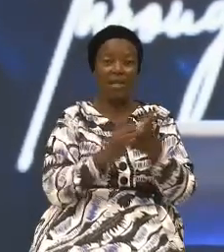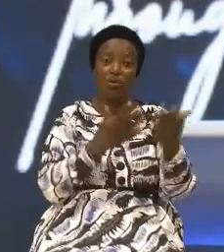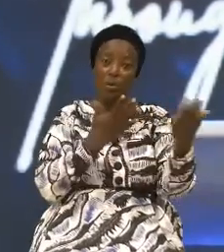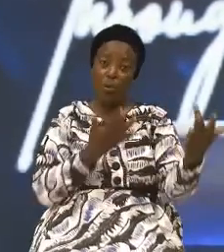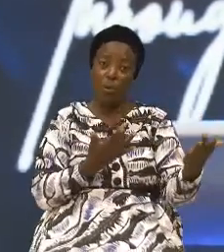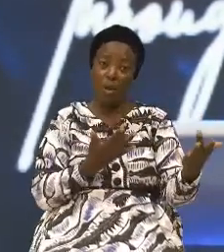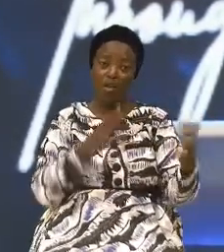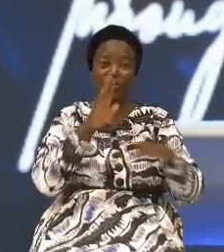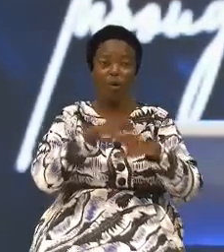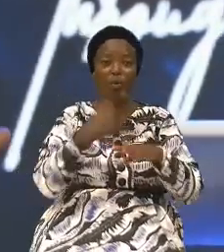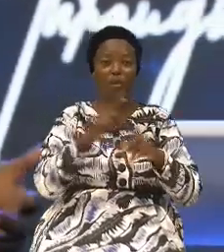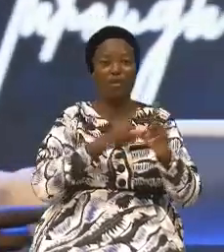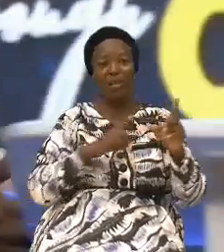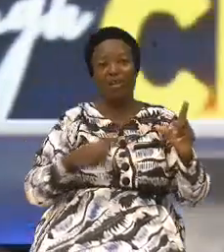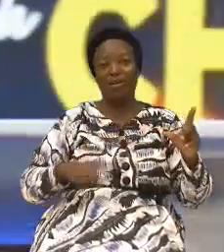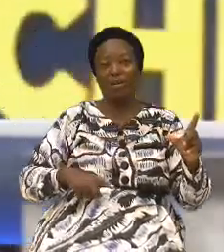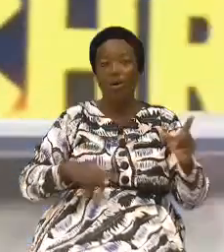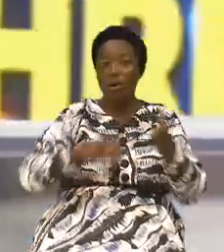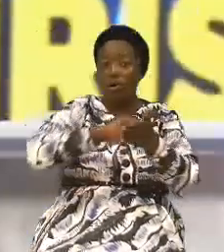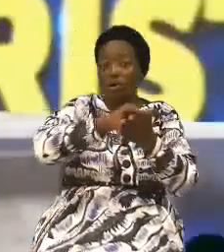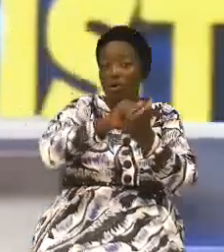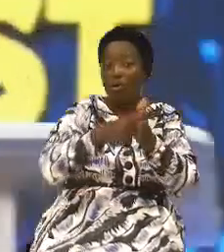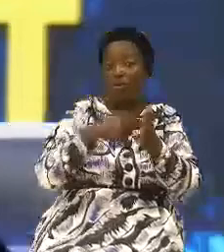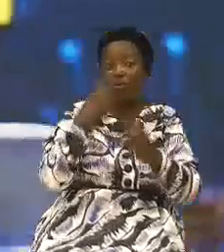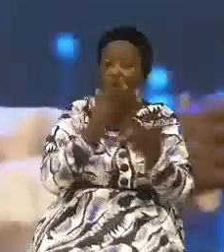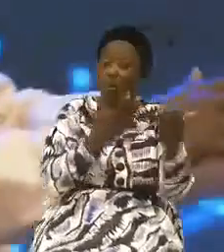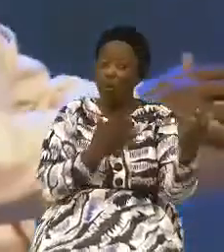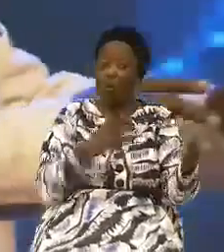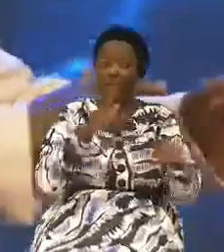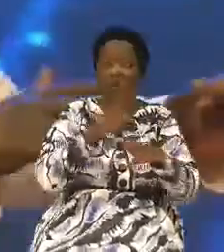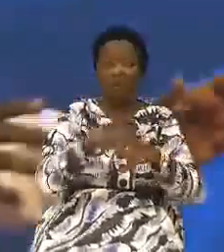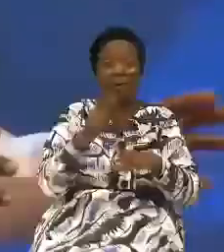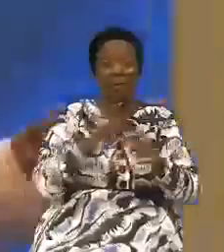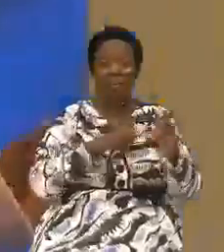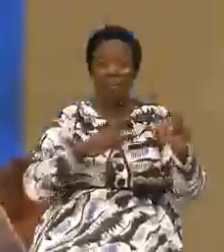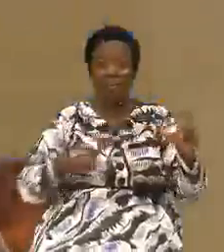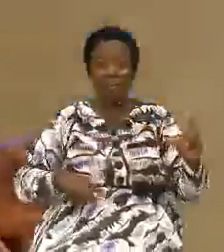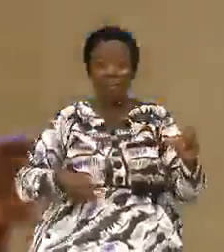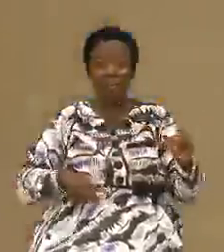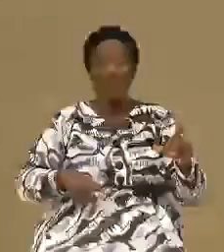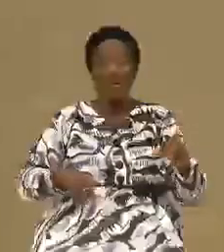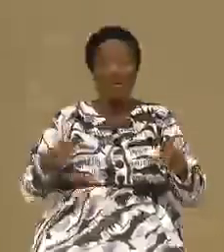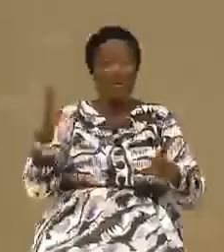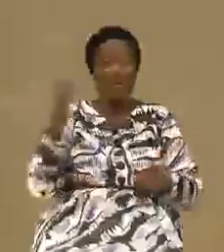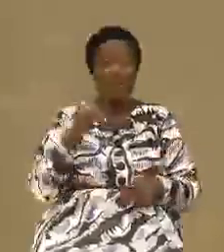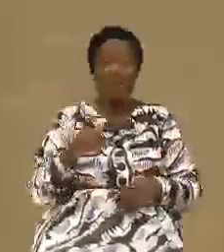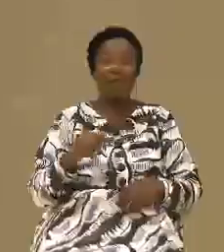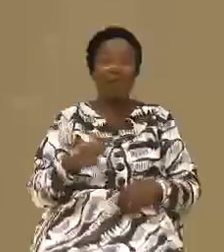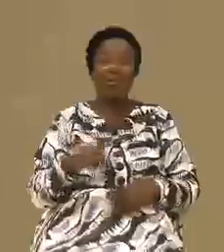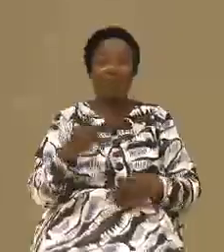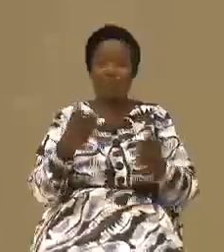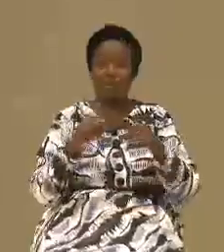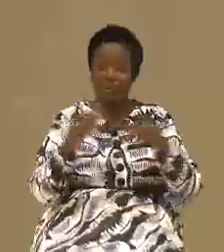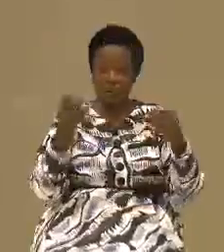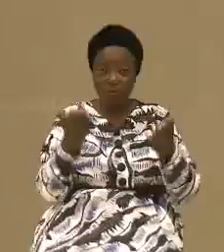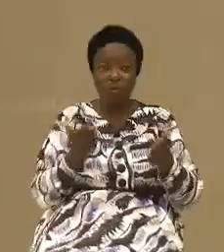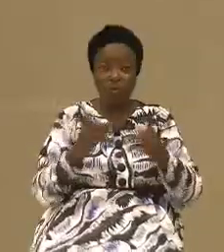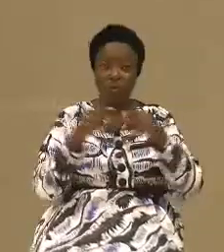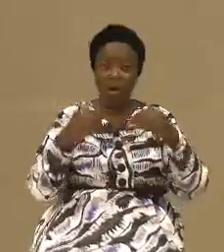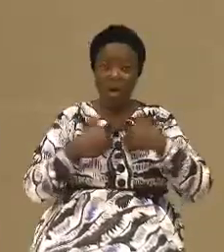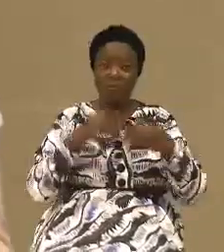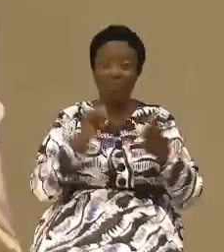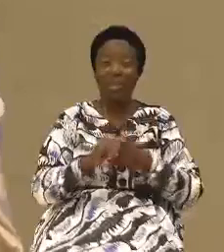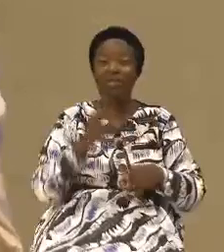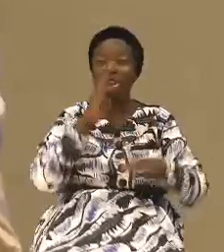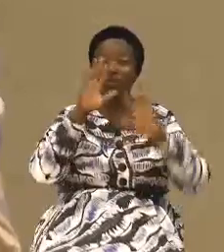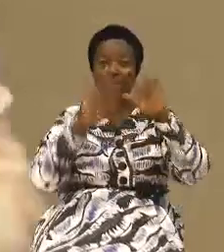Lord, those who wait upon the Lord, they want all the showers. And when the showers begin to fall and they